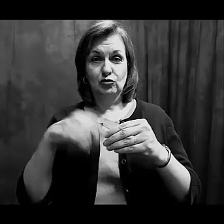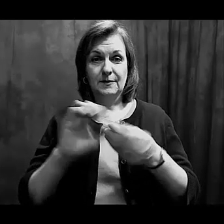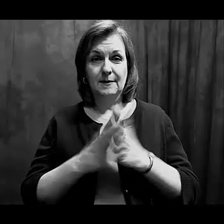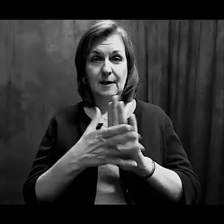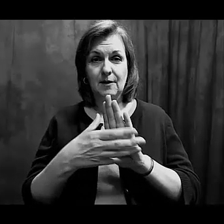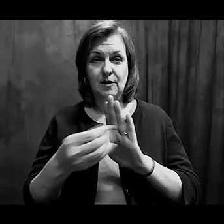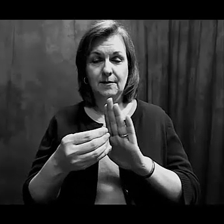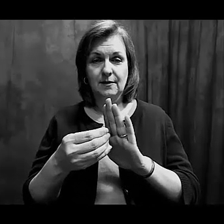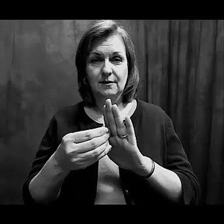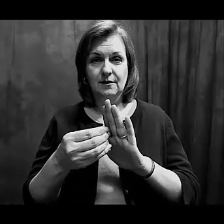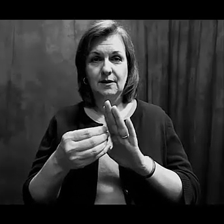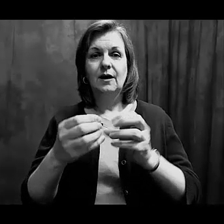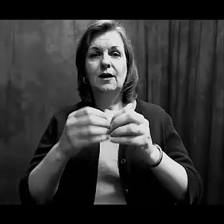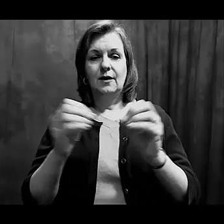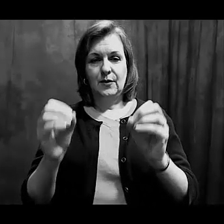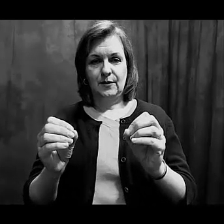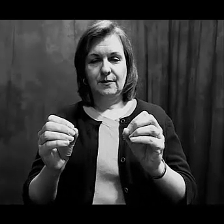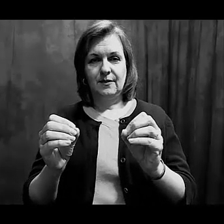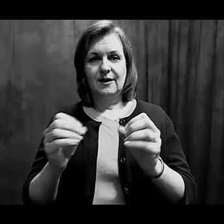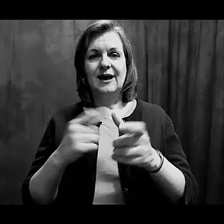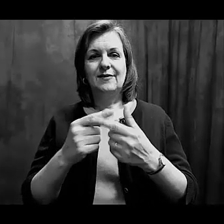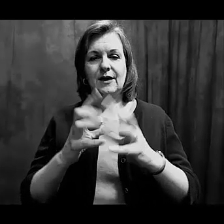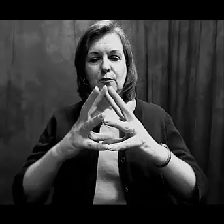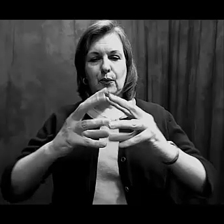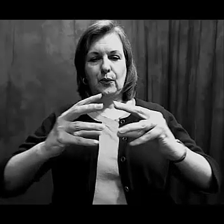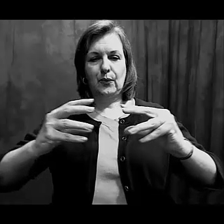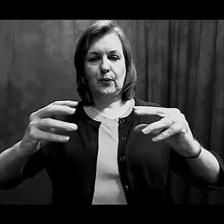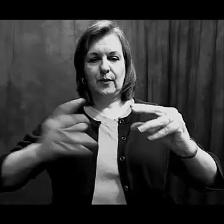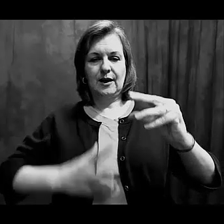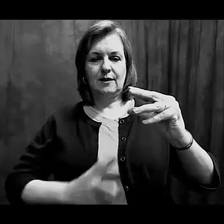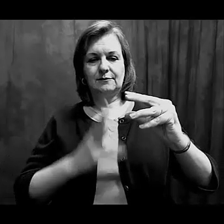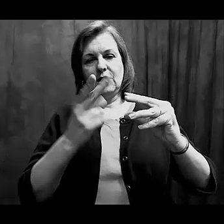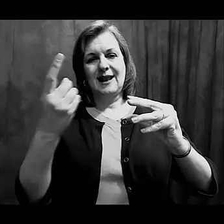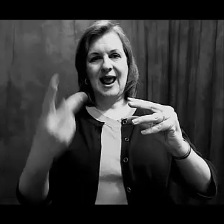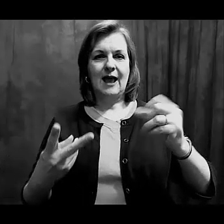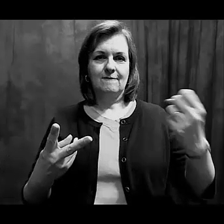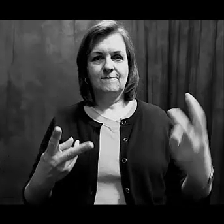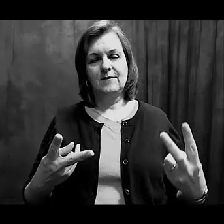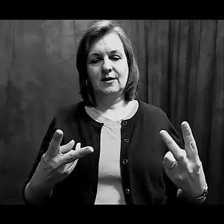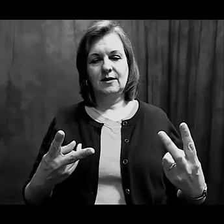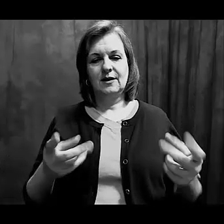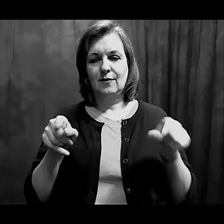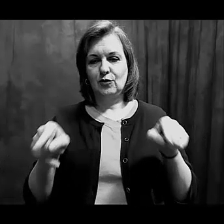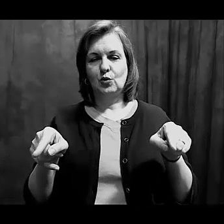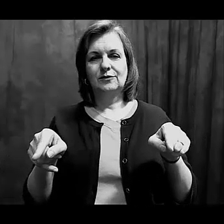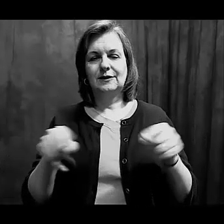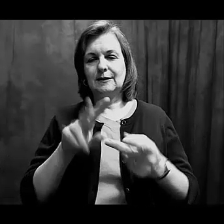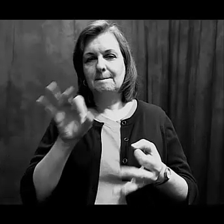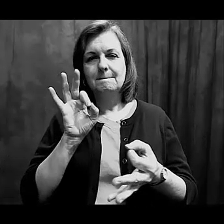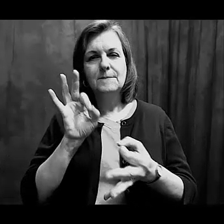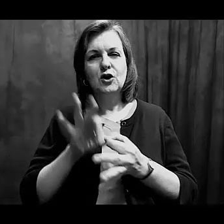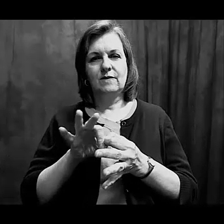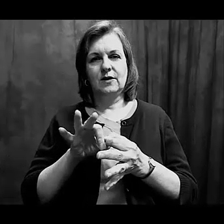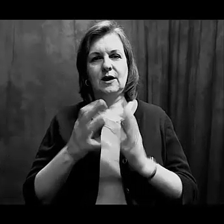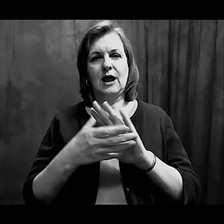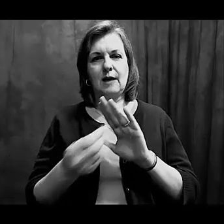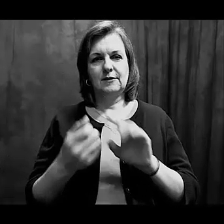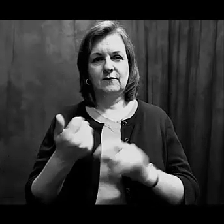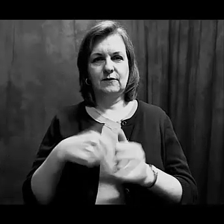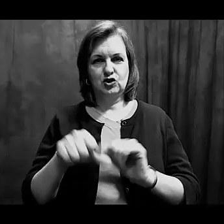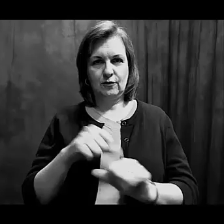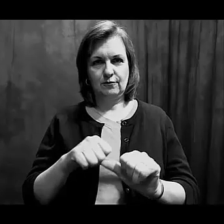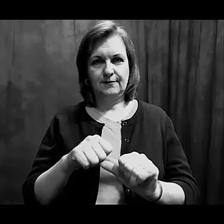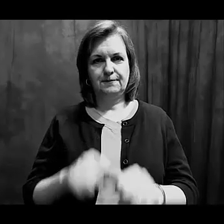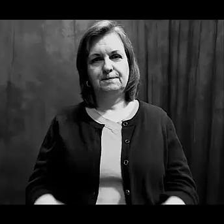So simply taking that chromosome, duplicating it, elongating the cell, and then cutting the cell in half, producing two